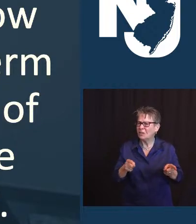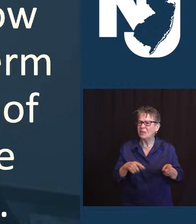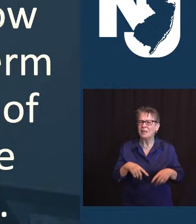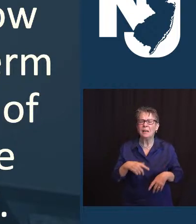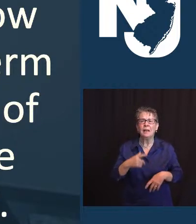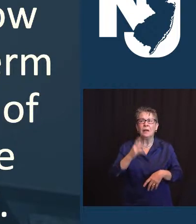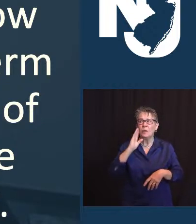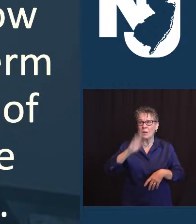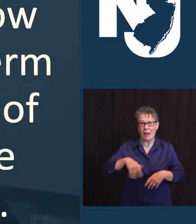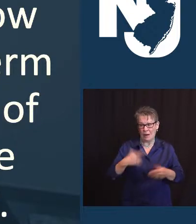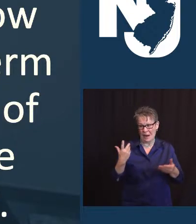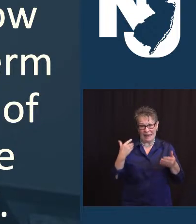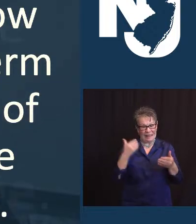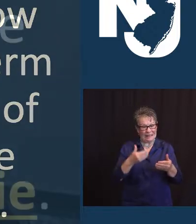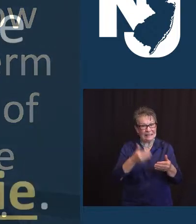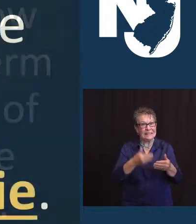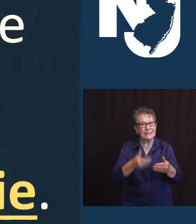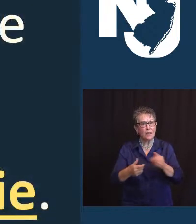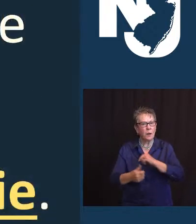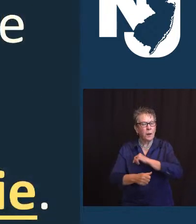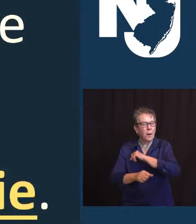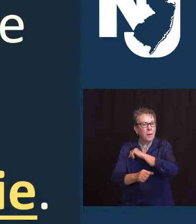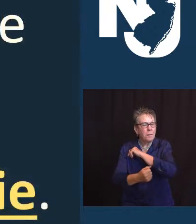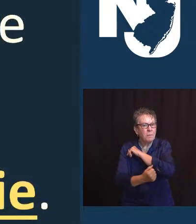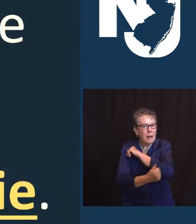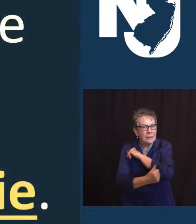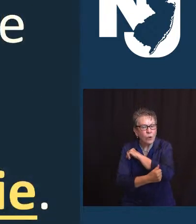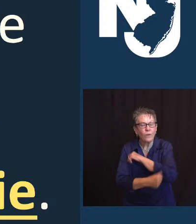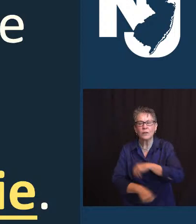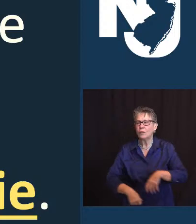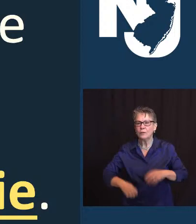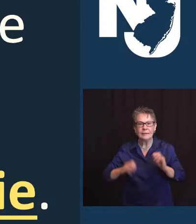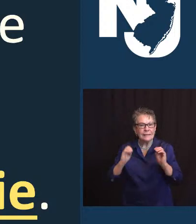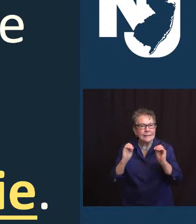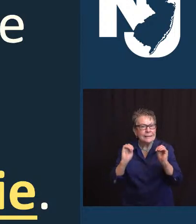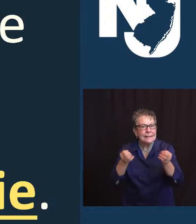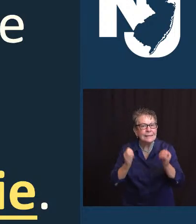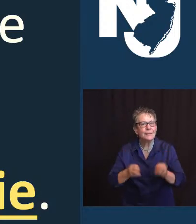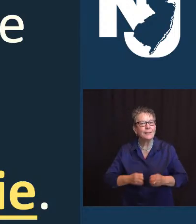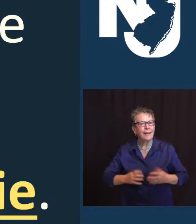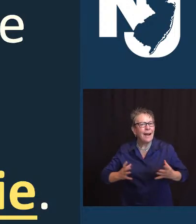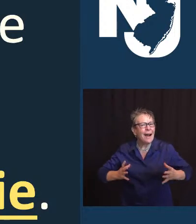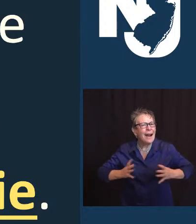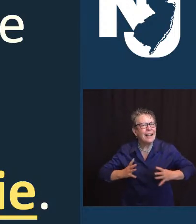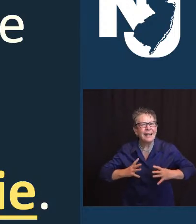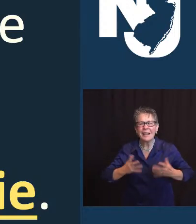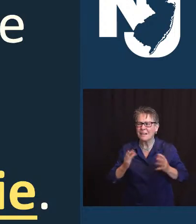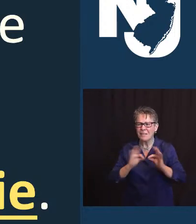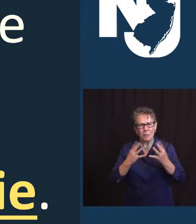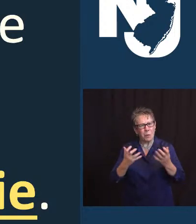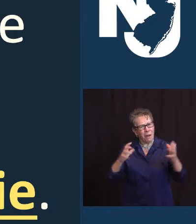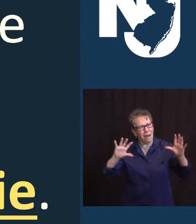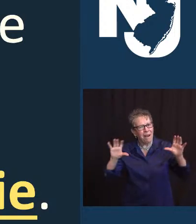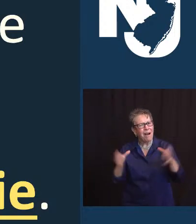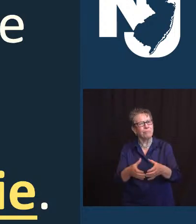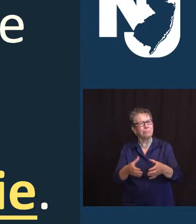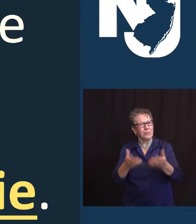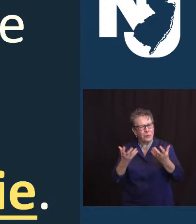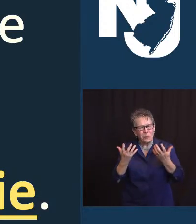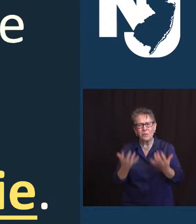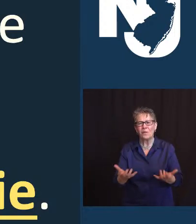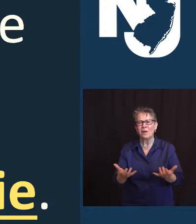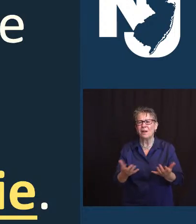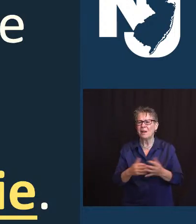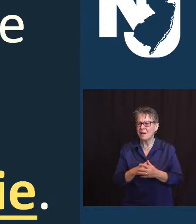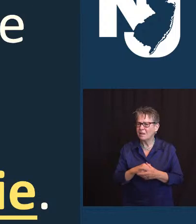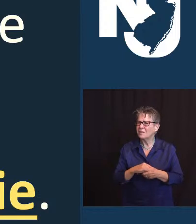gather. We expect all of our long-term care facilities to work with us, with not just with us, but with their residents and